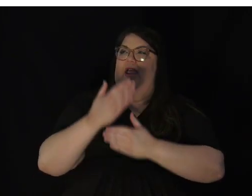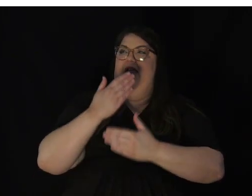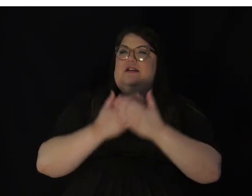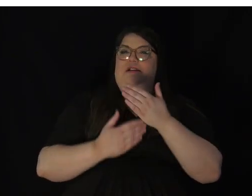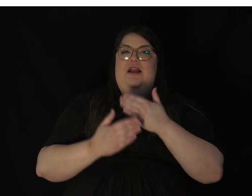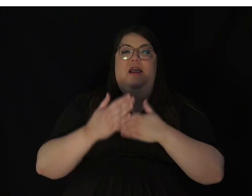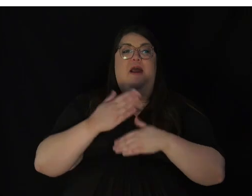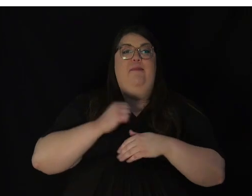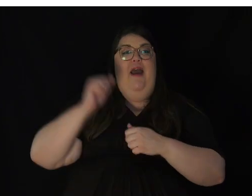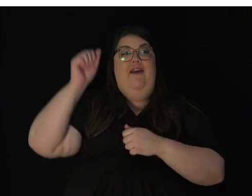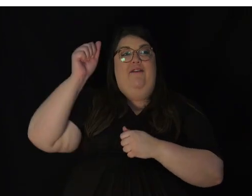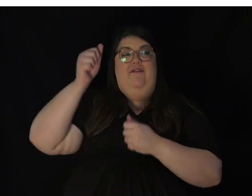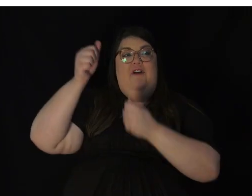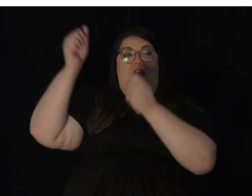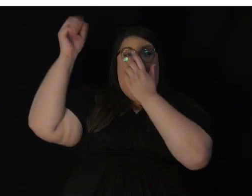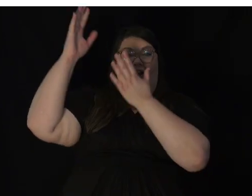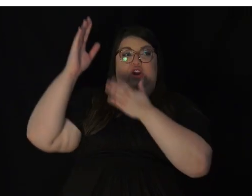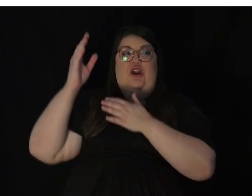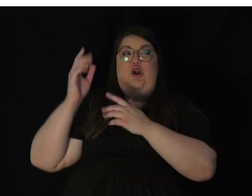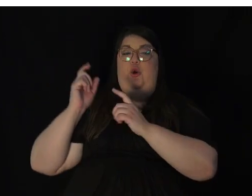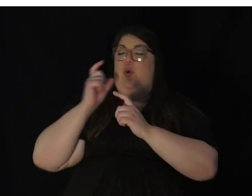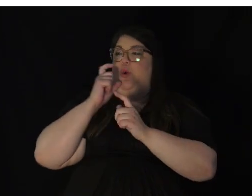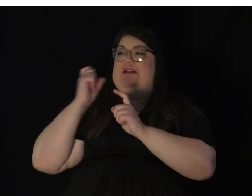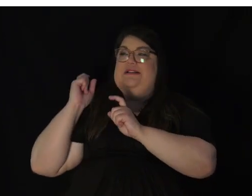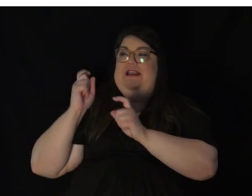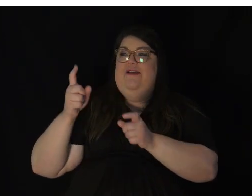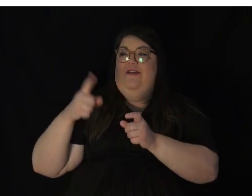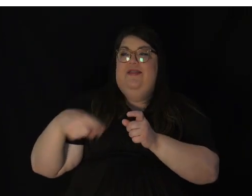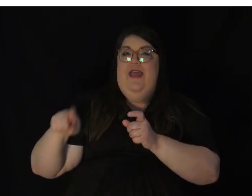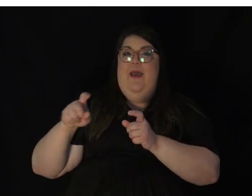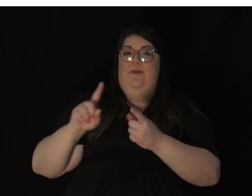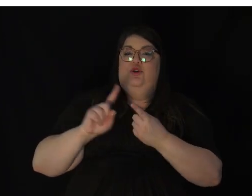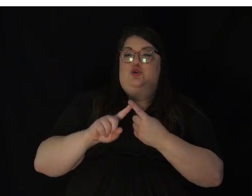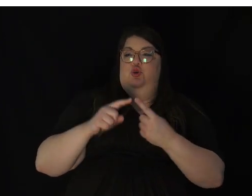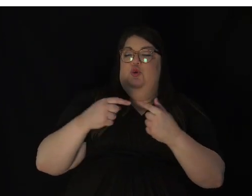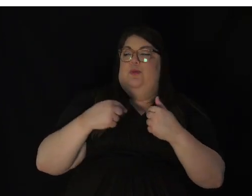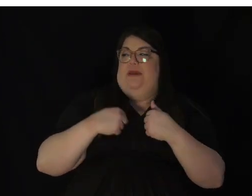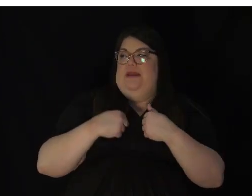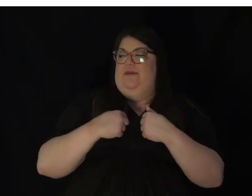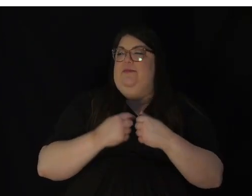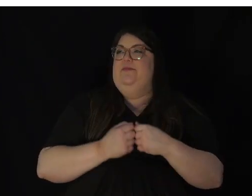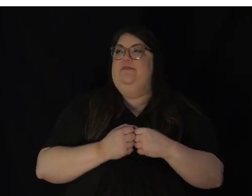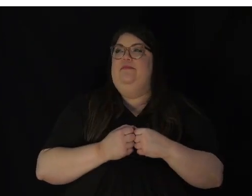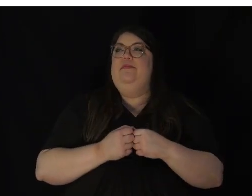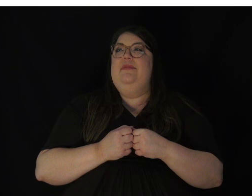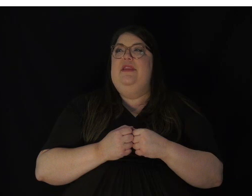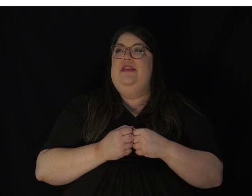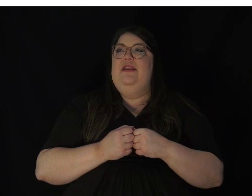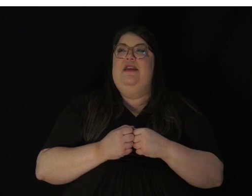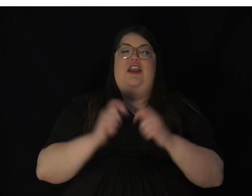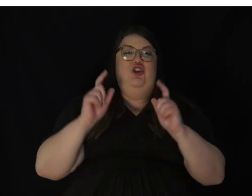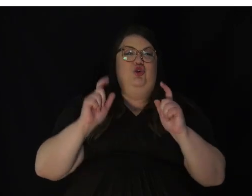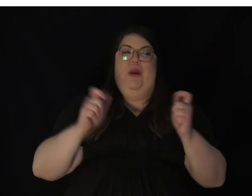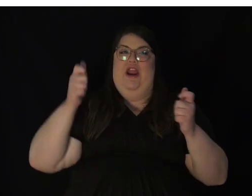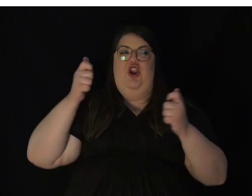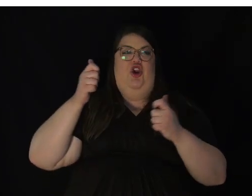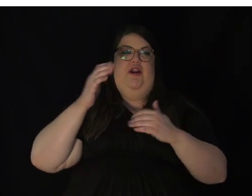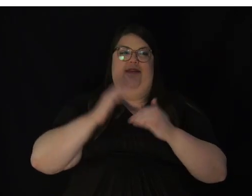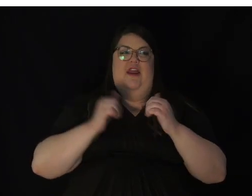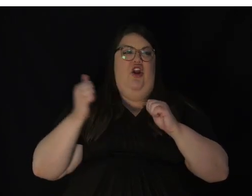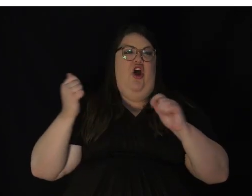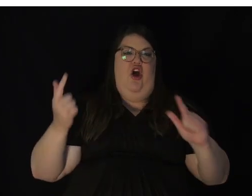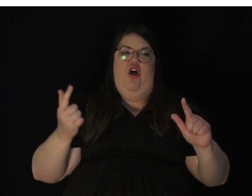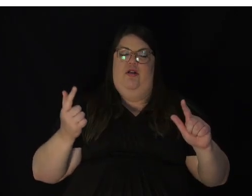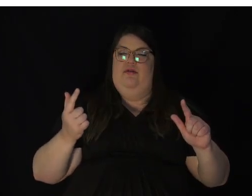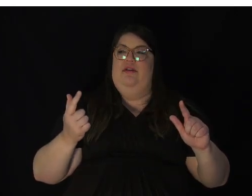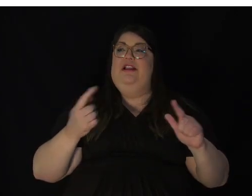My Father who has given them to me is greater than all. And he